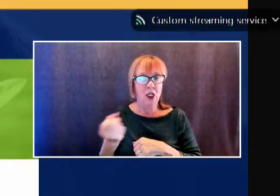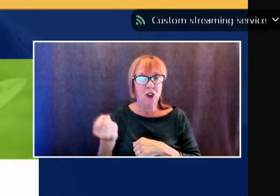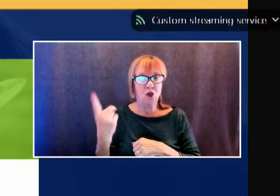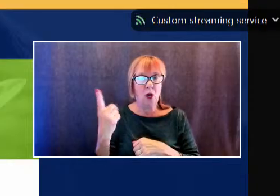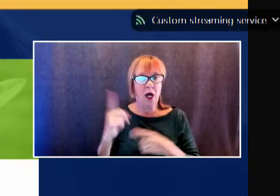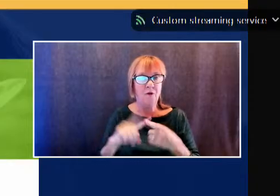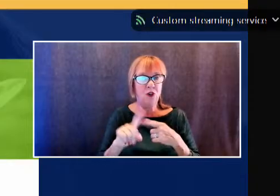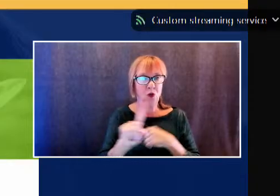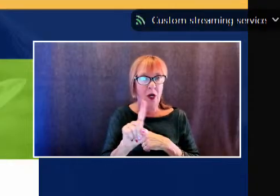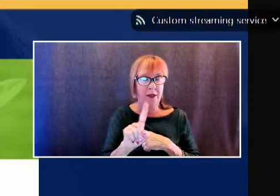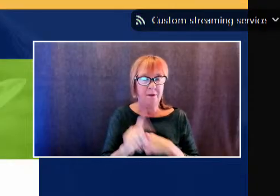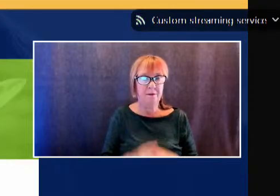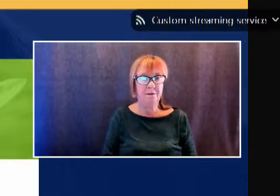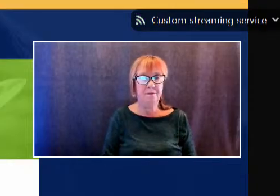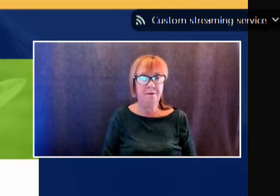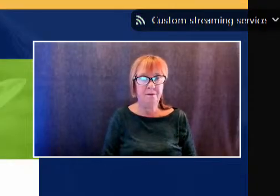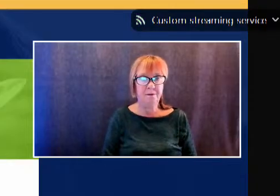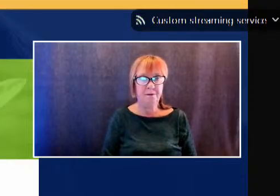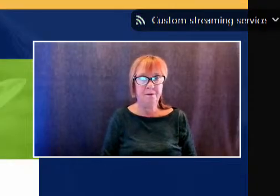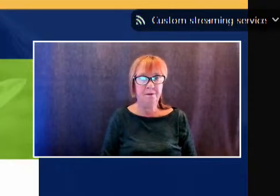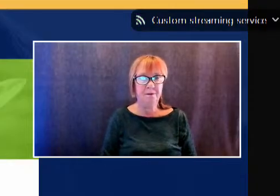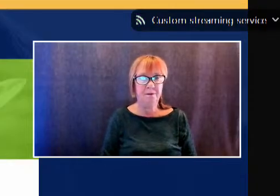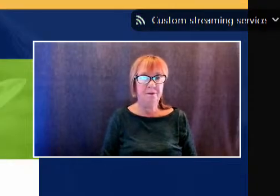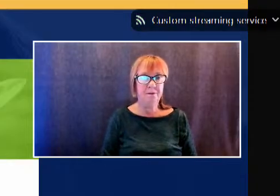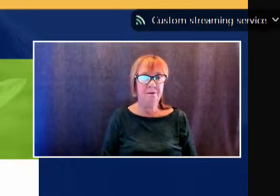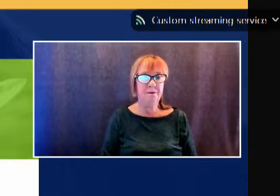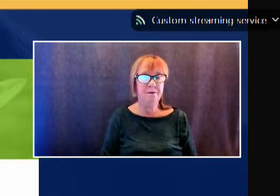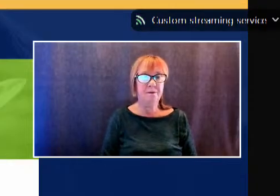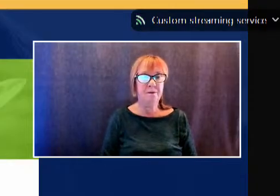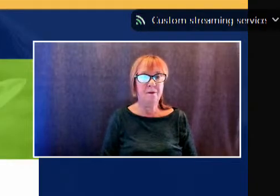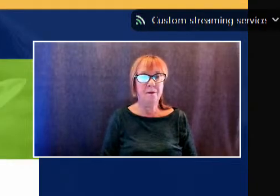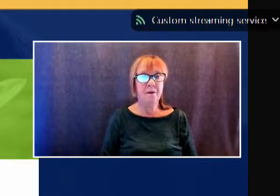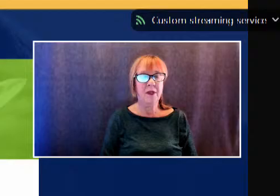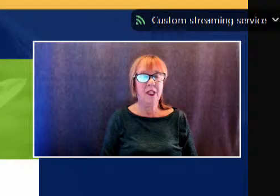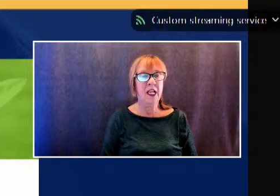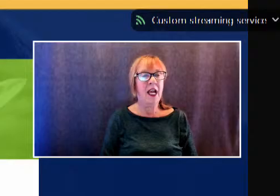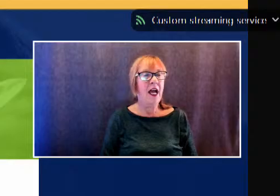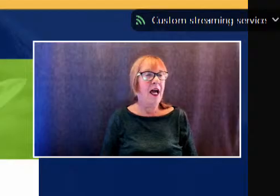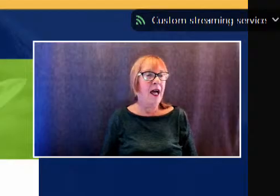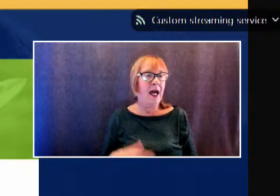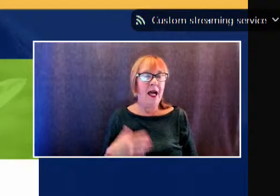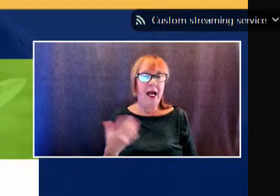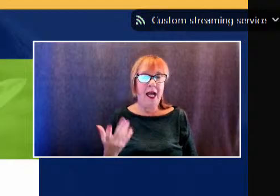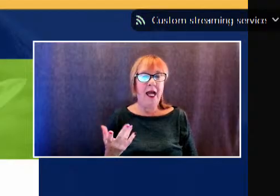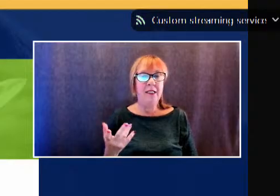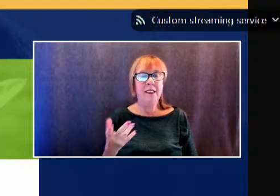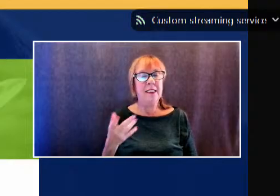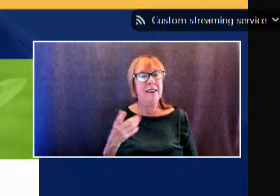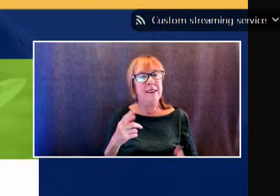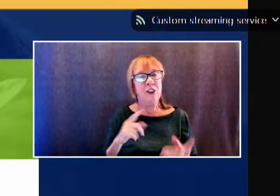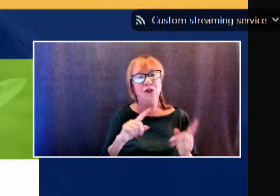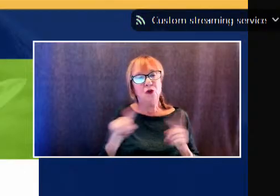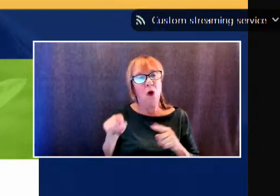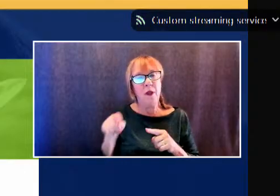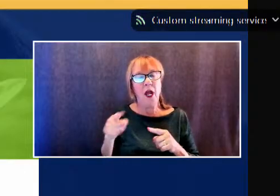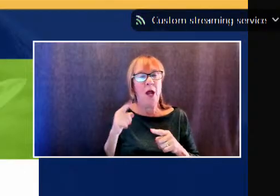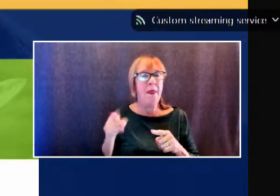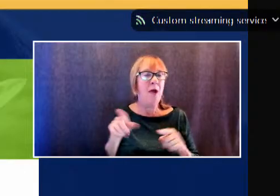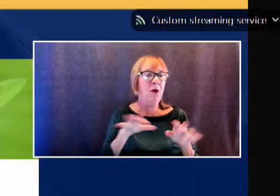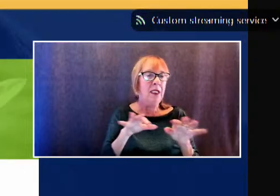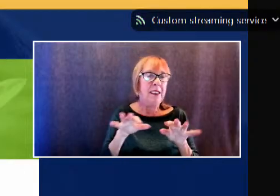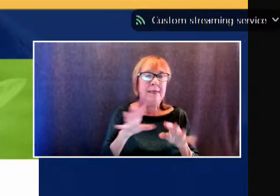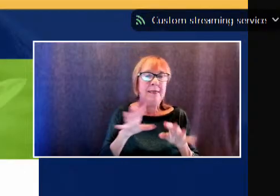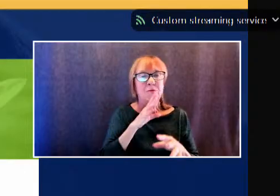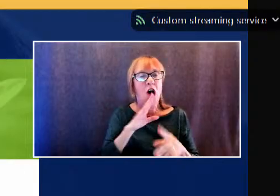p.m. And basically it's gonna talk about, everything that people have experienced and all of that.